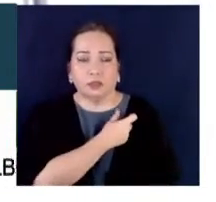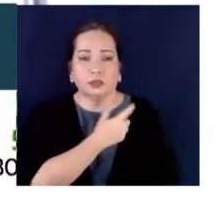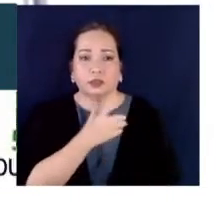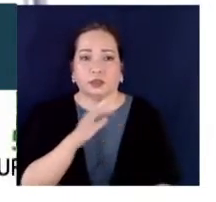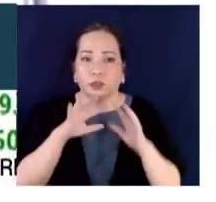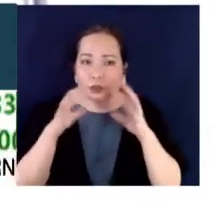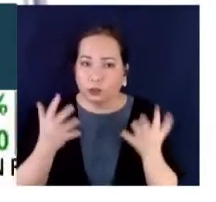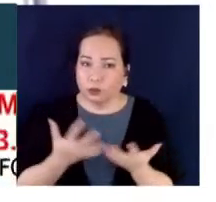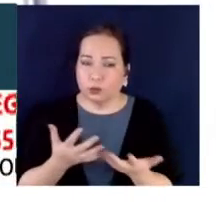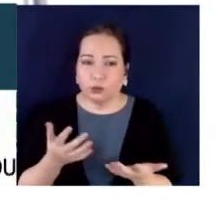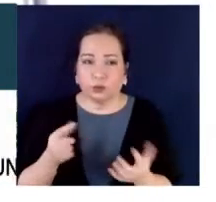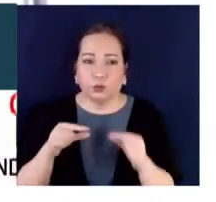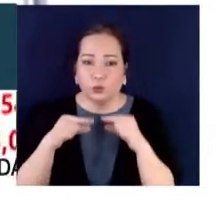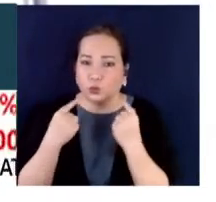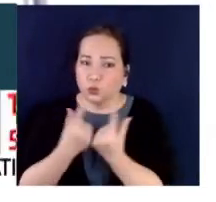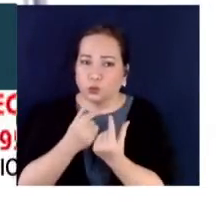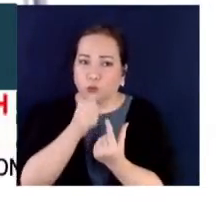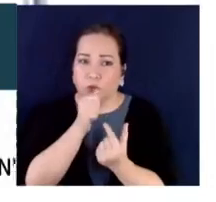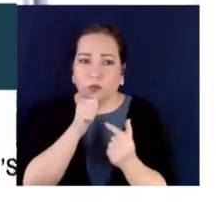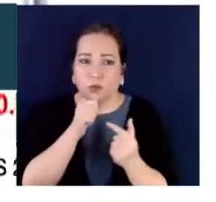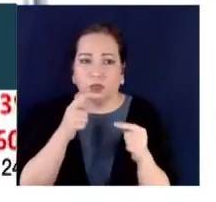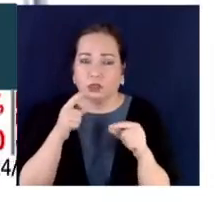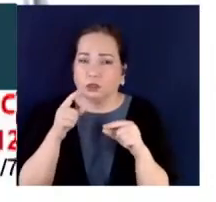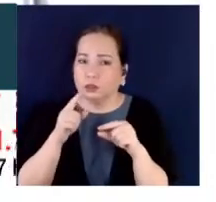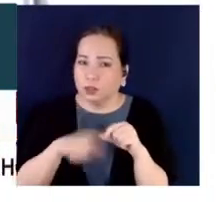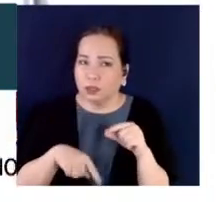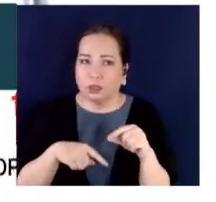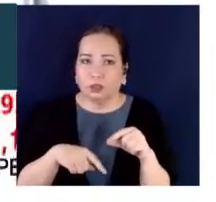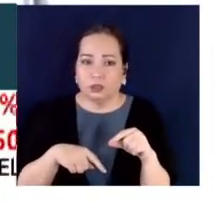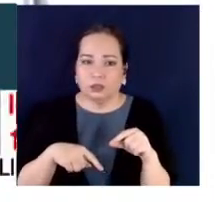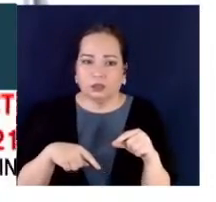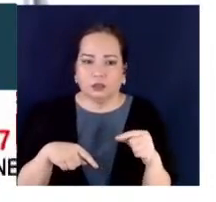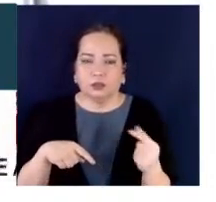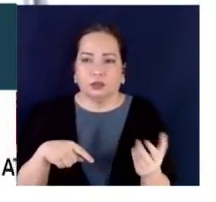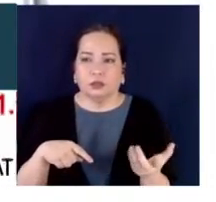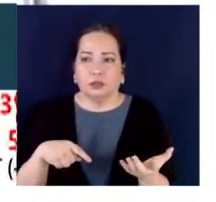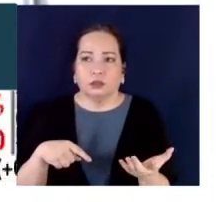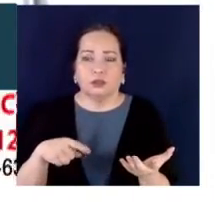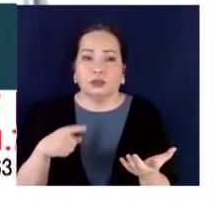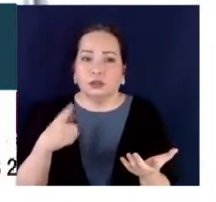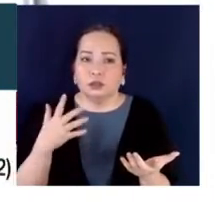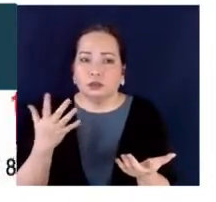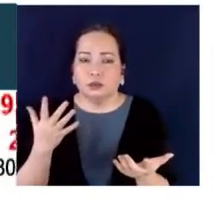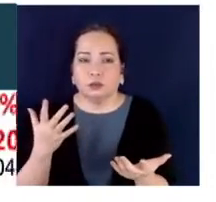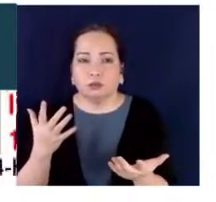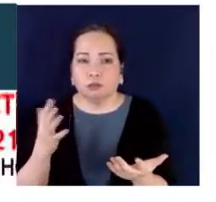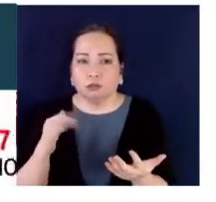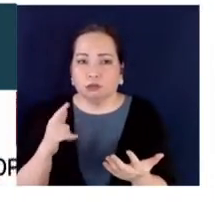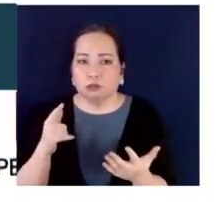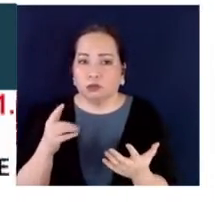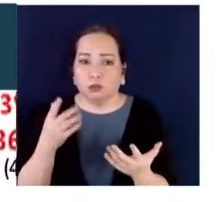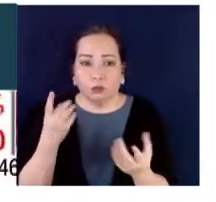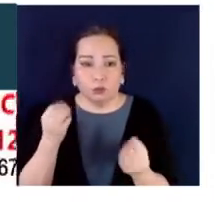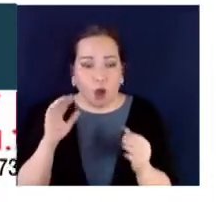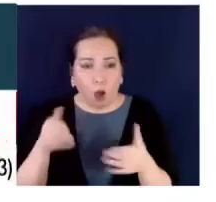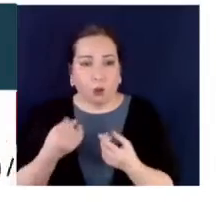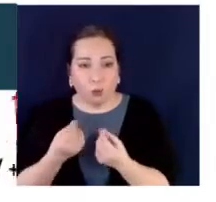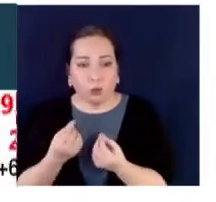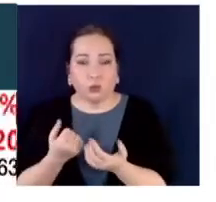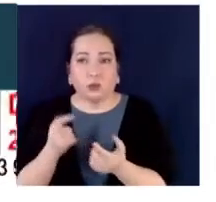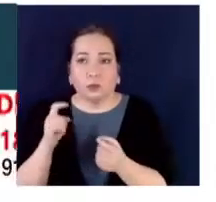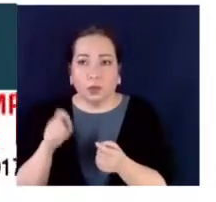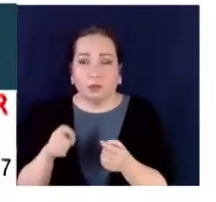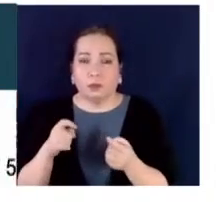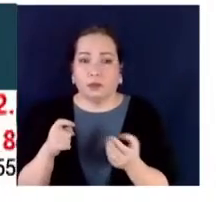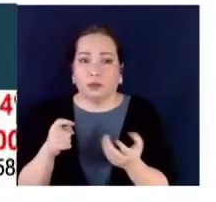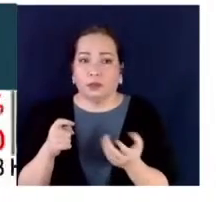our government. So to be able to do that, we had to structure a tripartite agreement last year. That was together with the